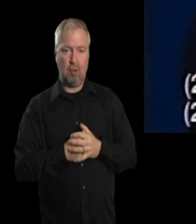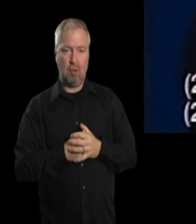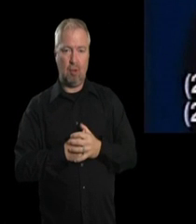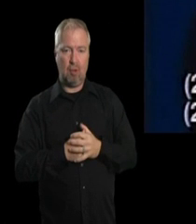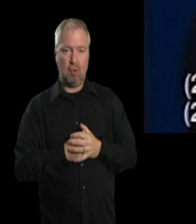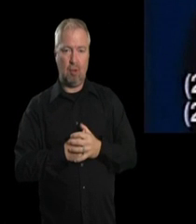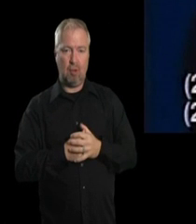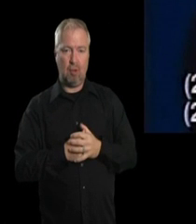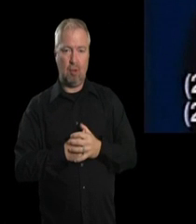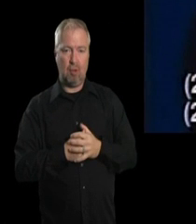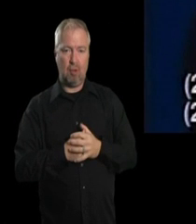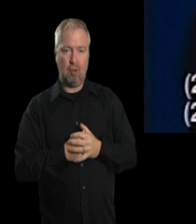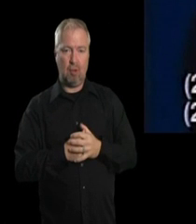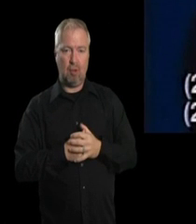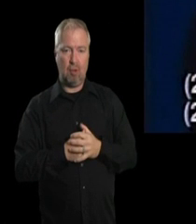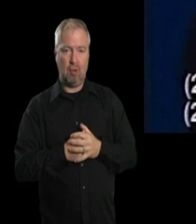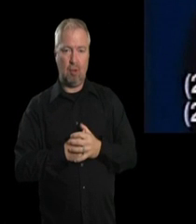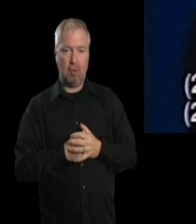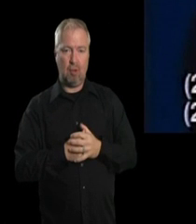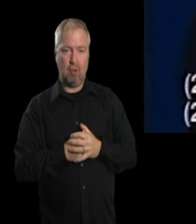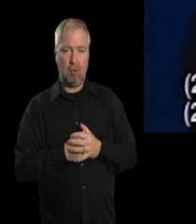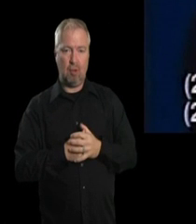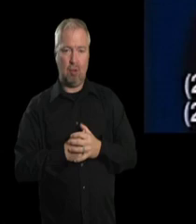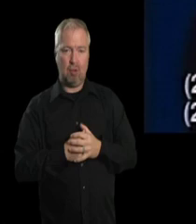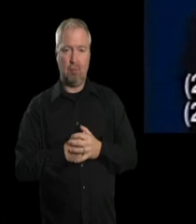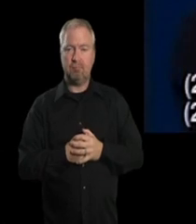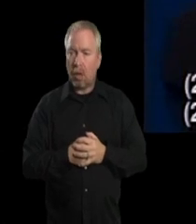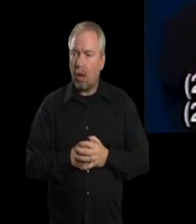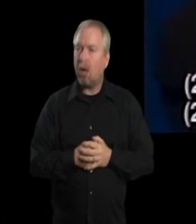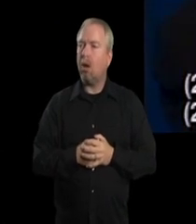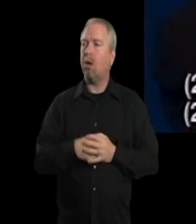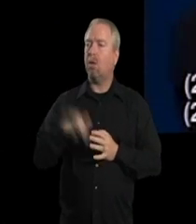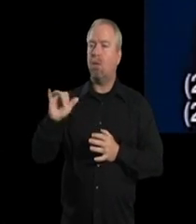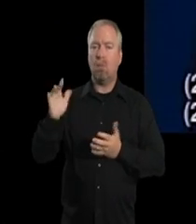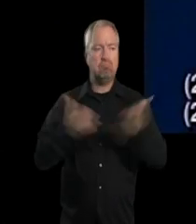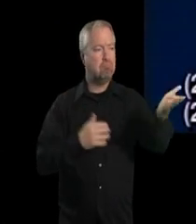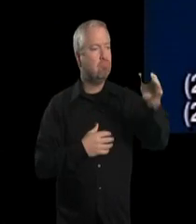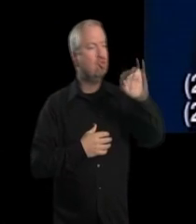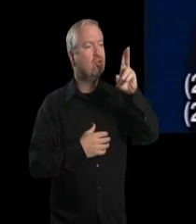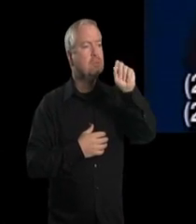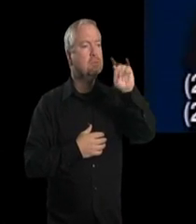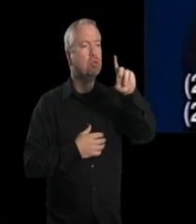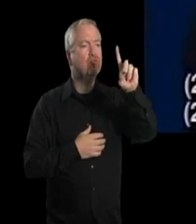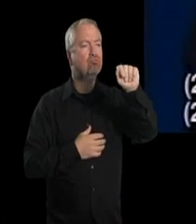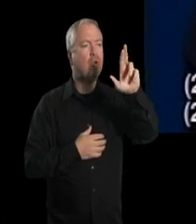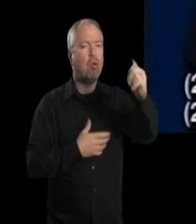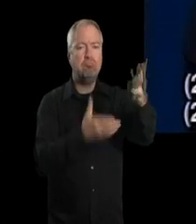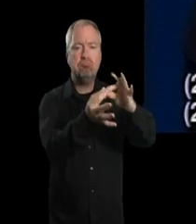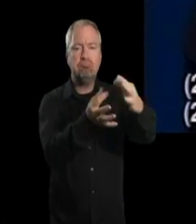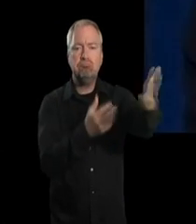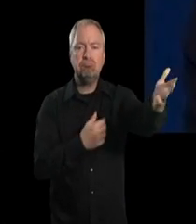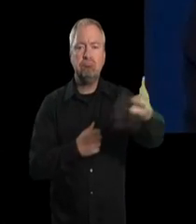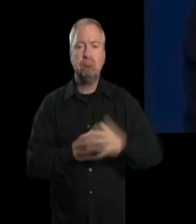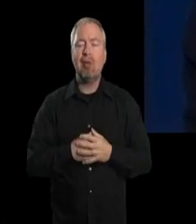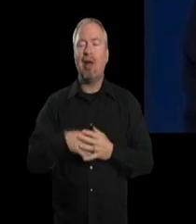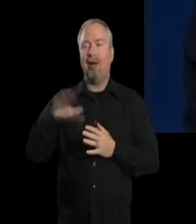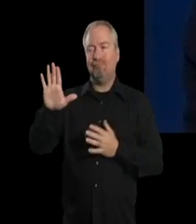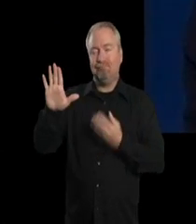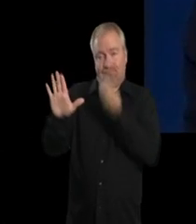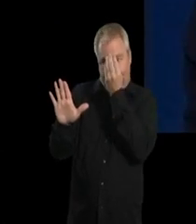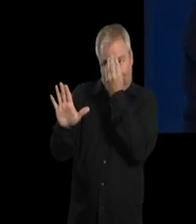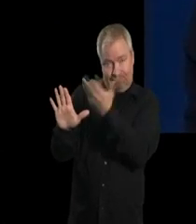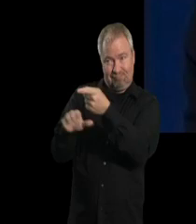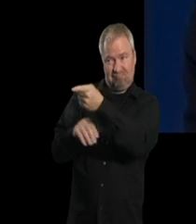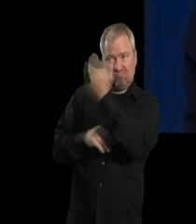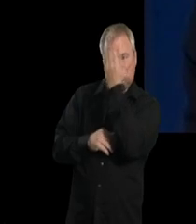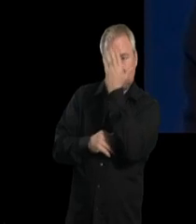Jr., Presidential Committee on the Employment of People with Disabilities. Well, I would say, with